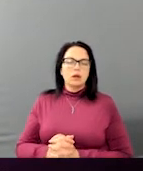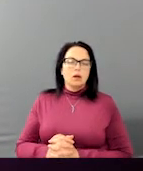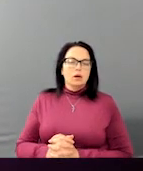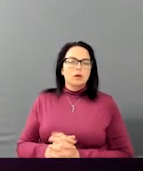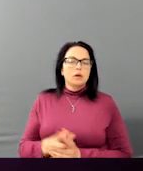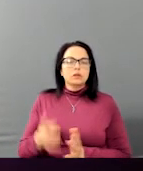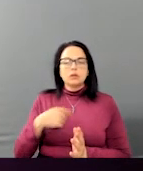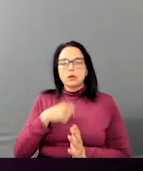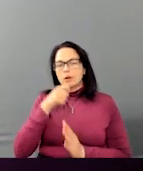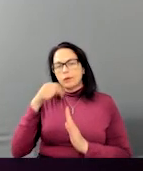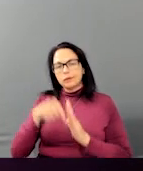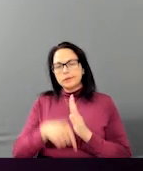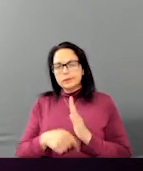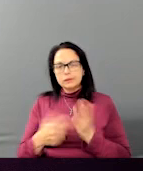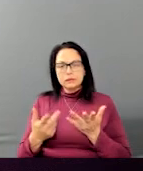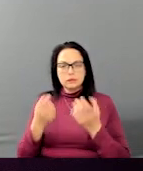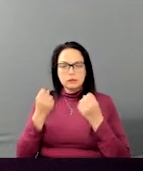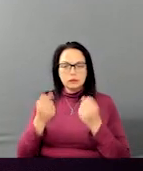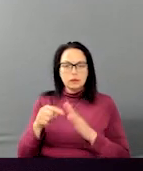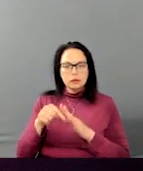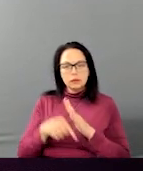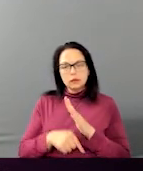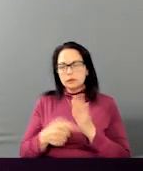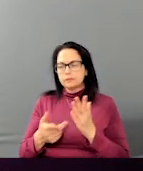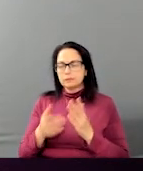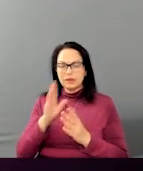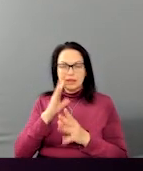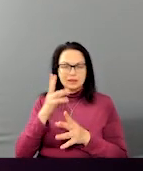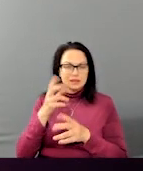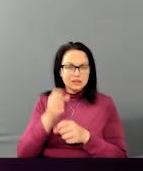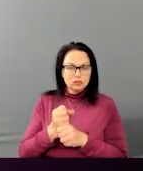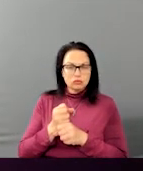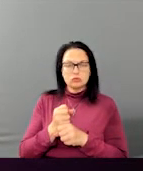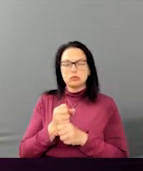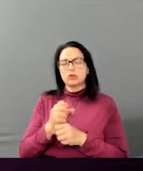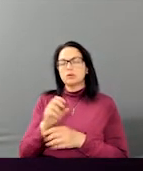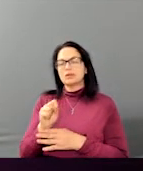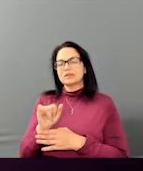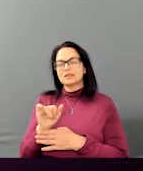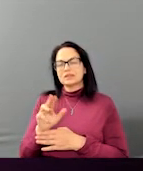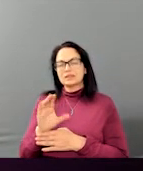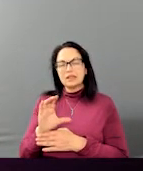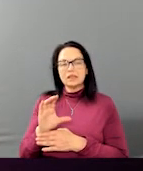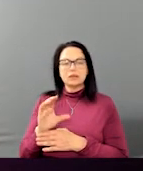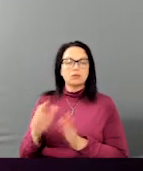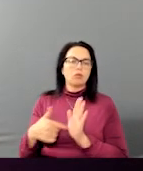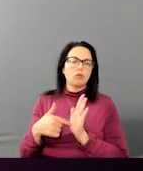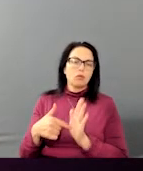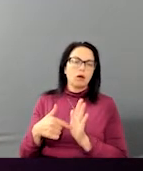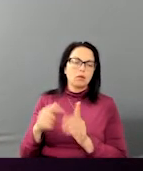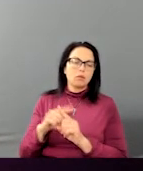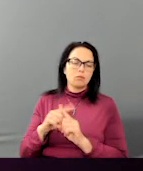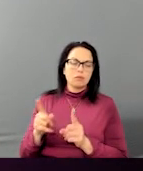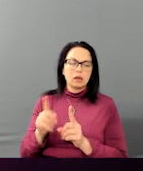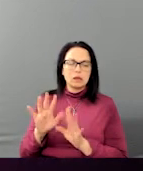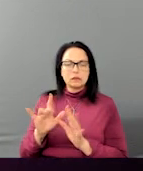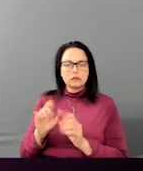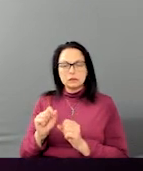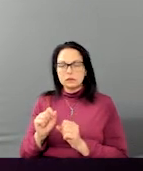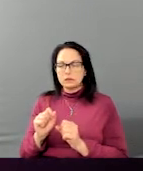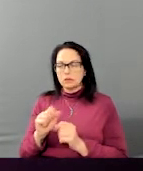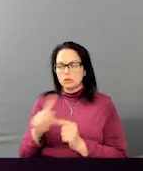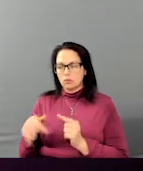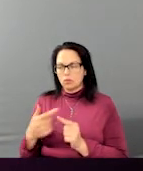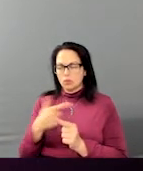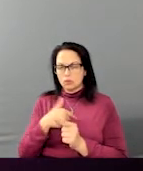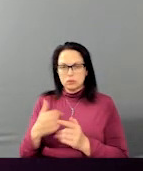too much detail. That's the initial synchronous render. But it gets tricky when we start